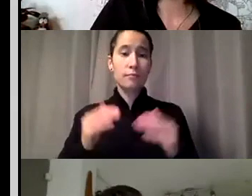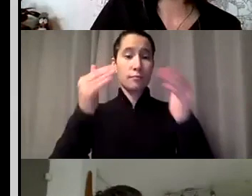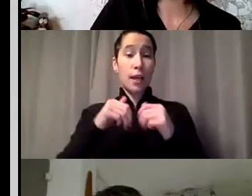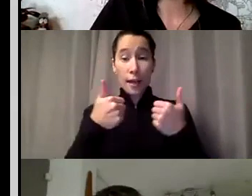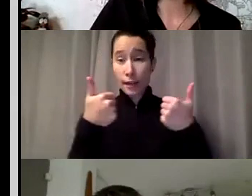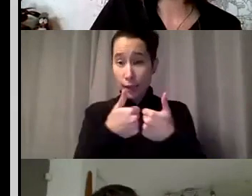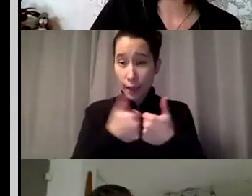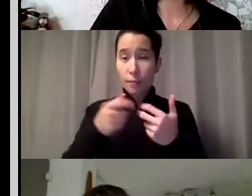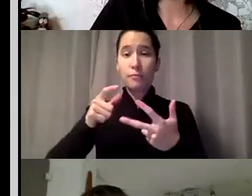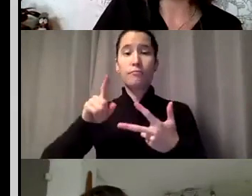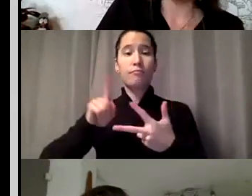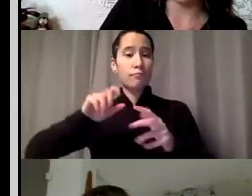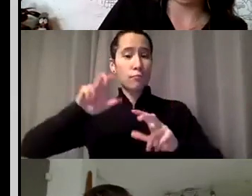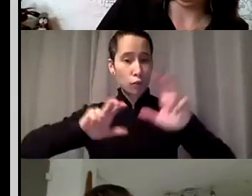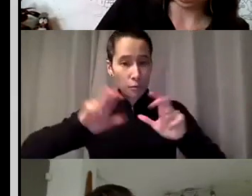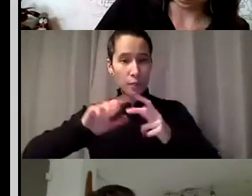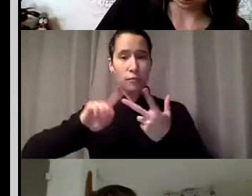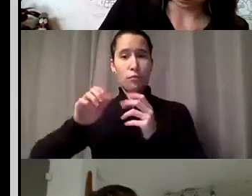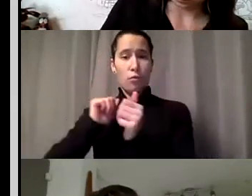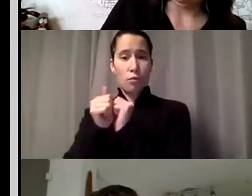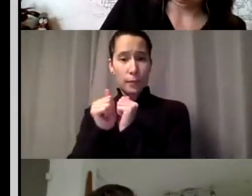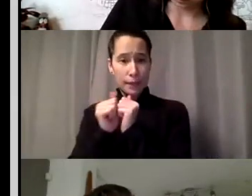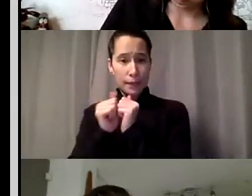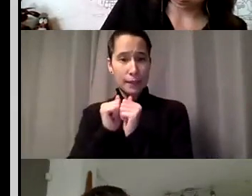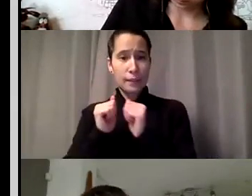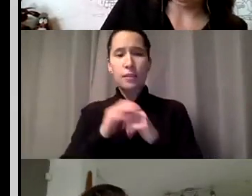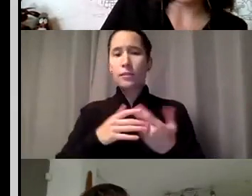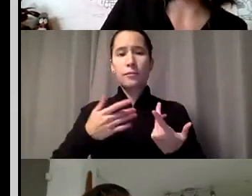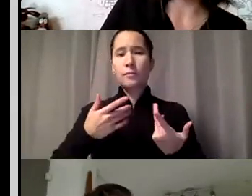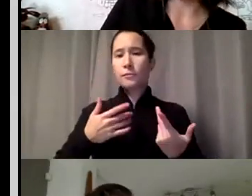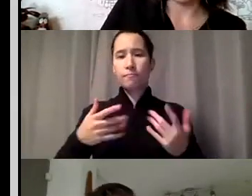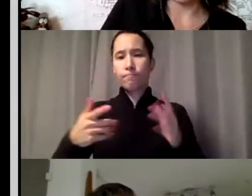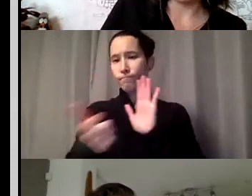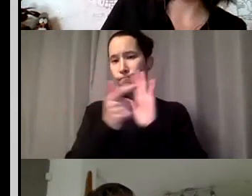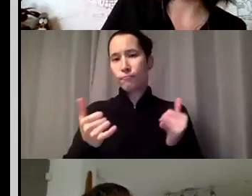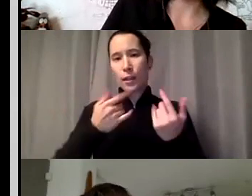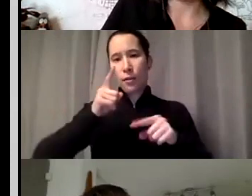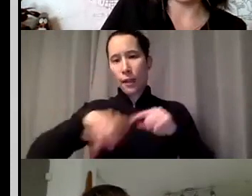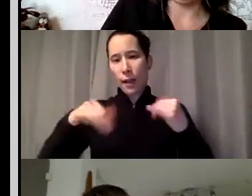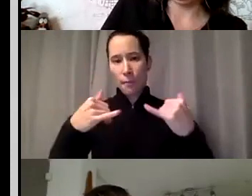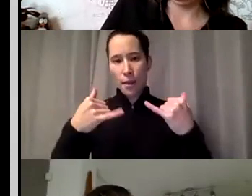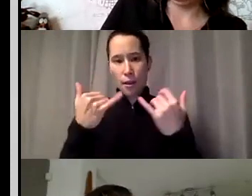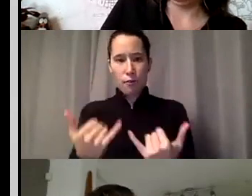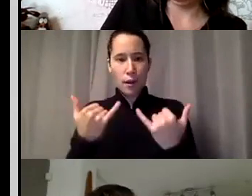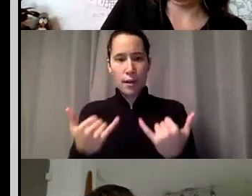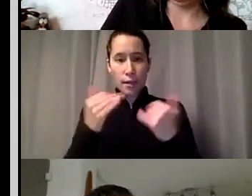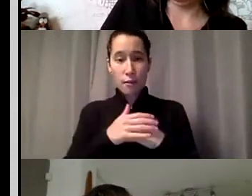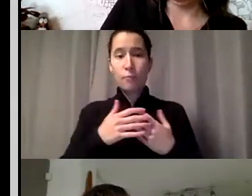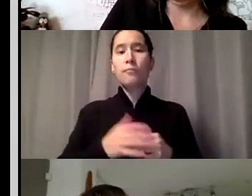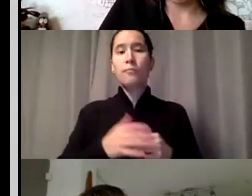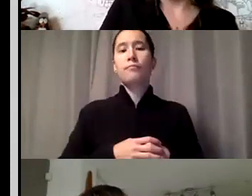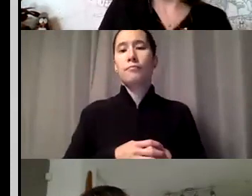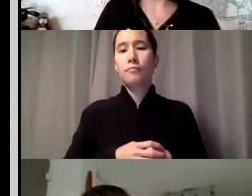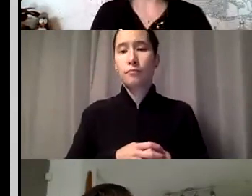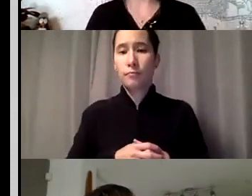there should not be any formal games being played at this time. If there are time trials that are